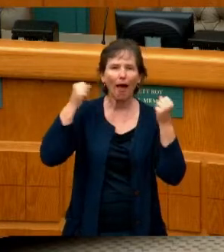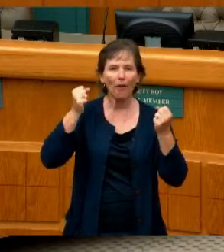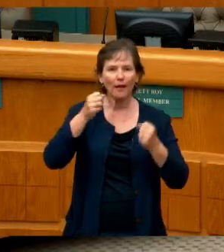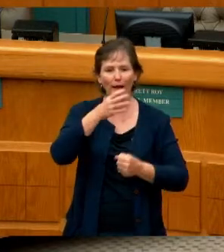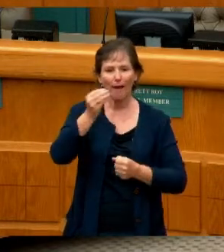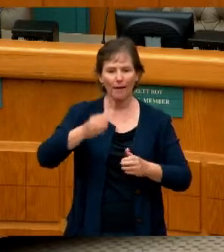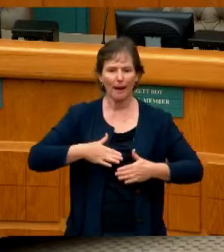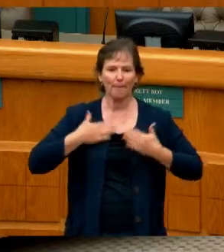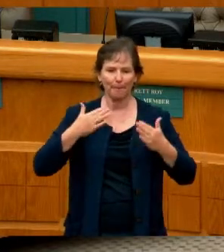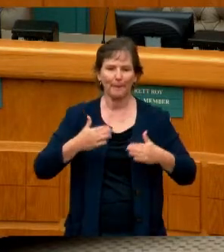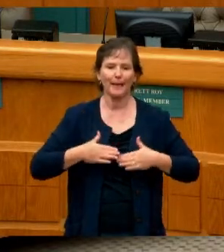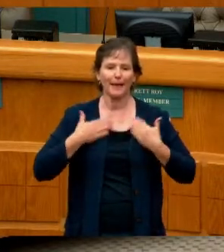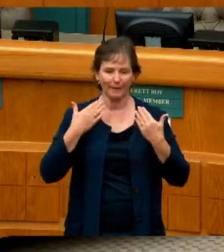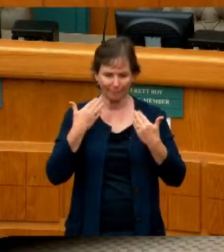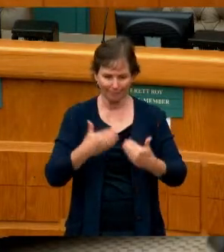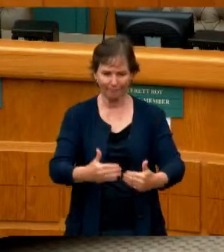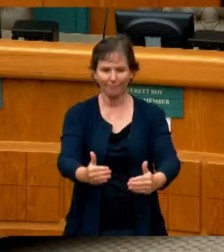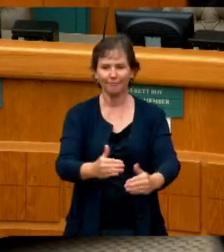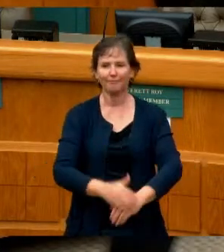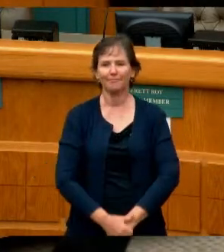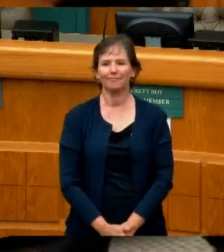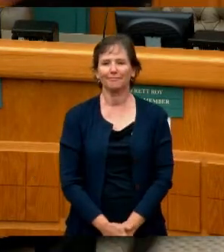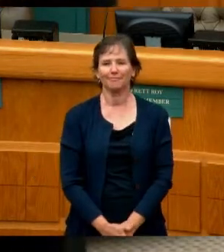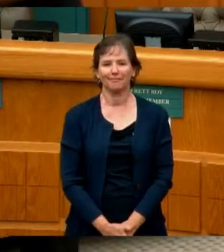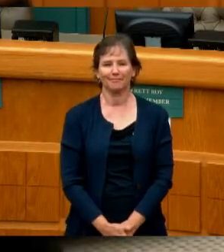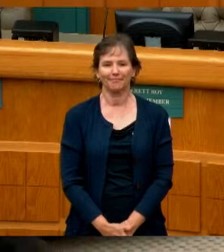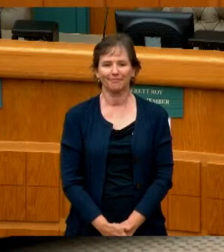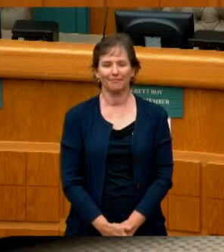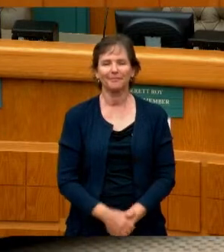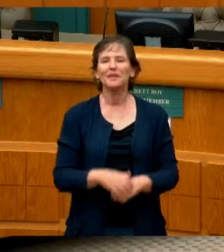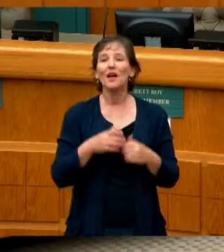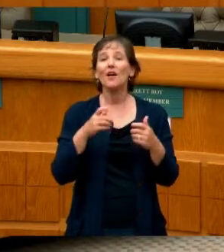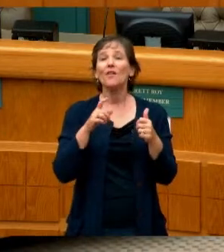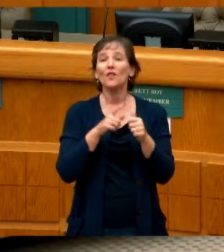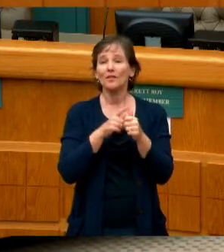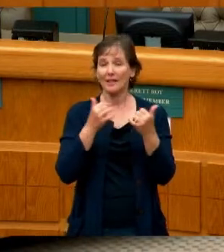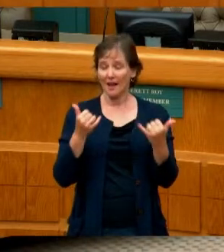let's be healthy and happy following Thanksgiving. Judge Canales.